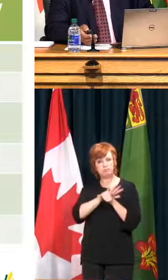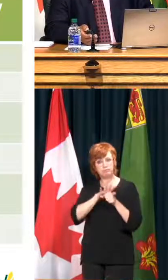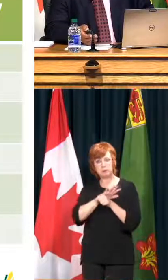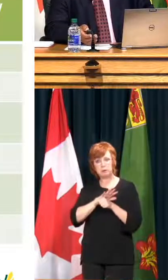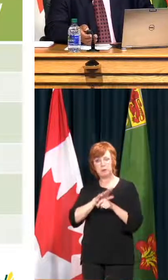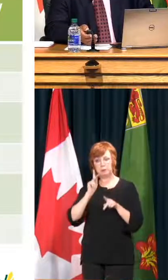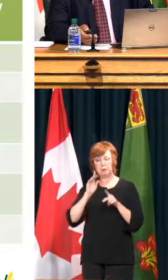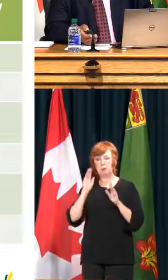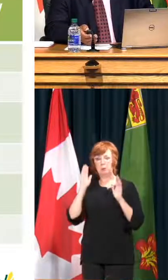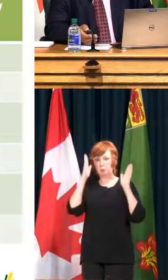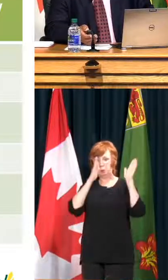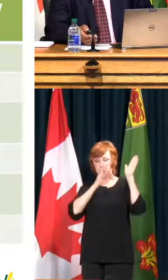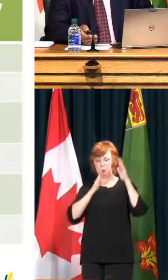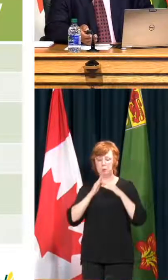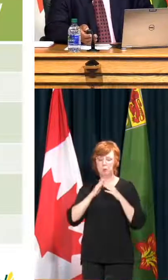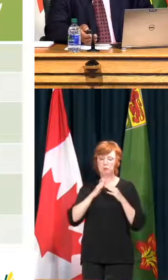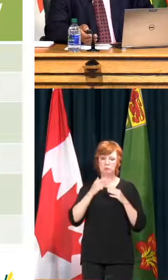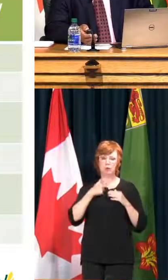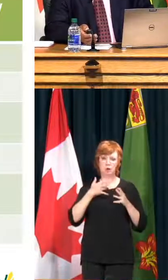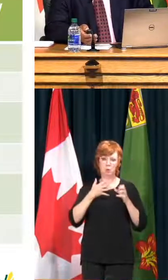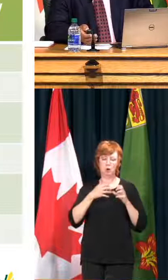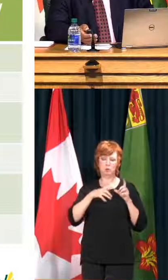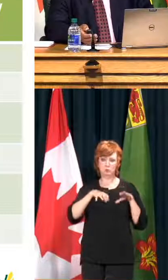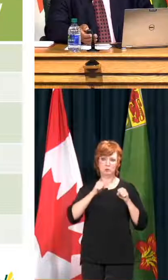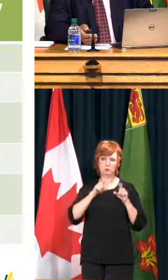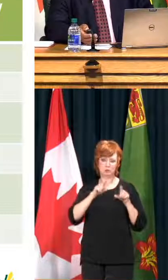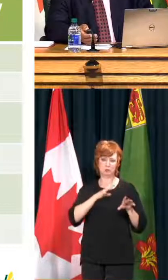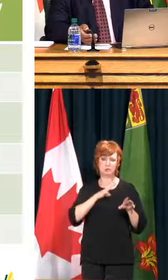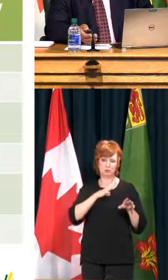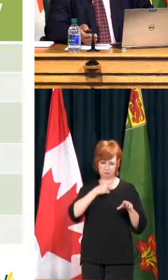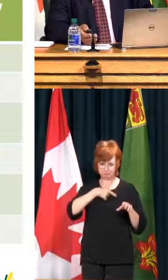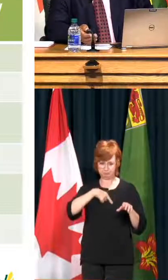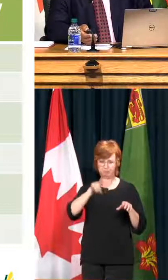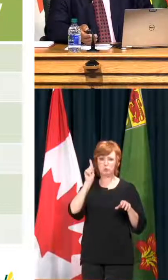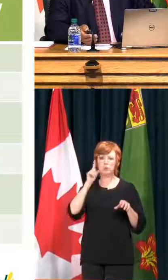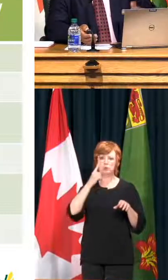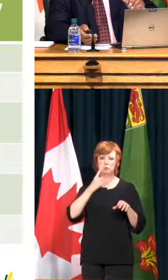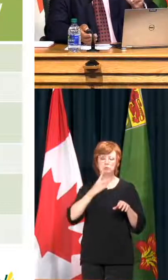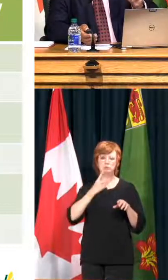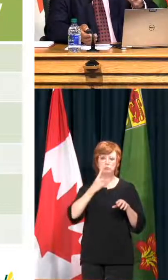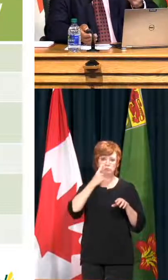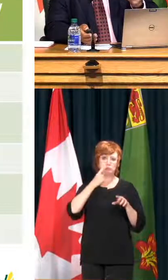prompt for people to be aware of if they have any symptoms and seek testing early.